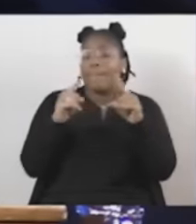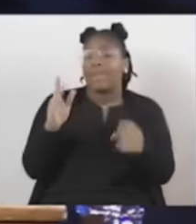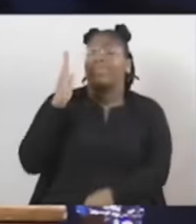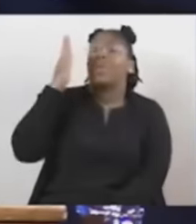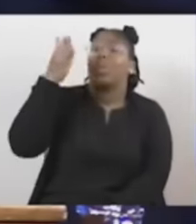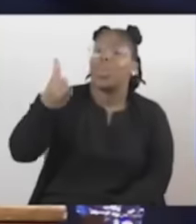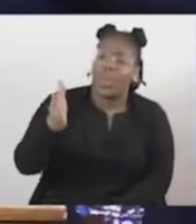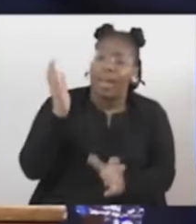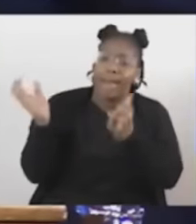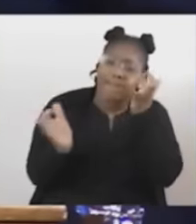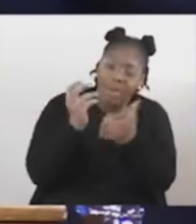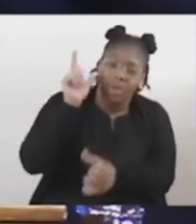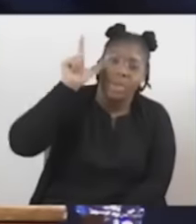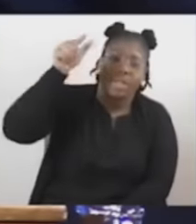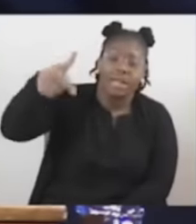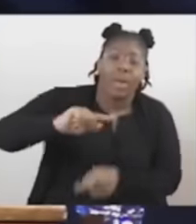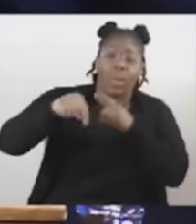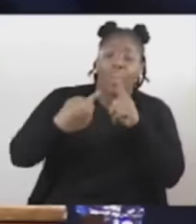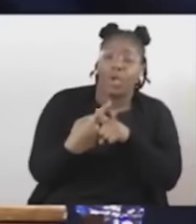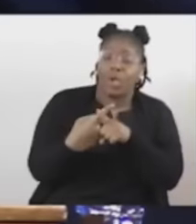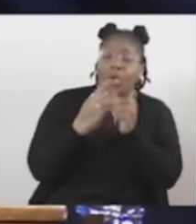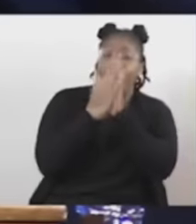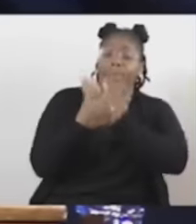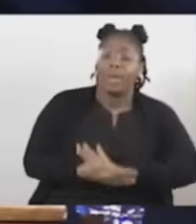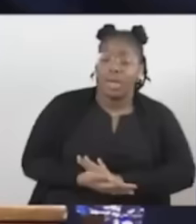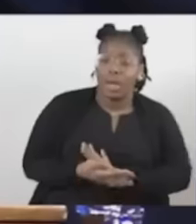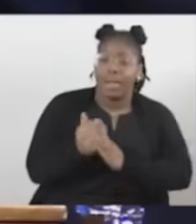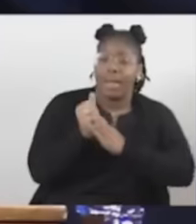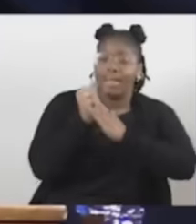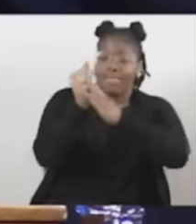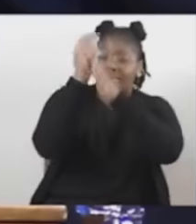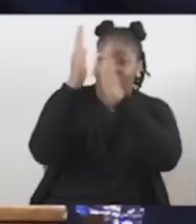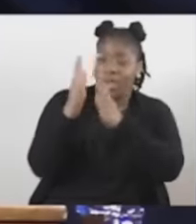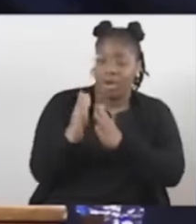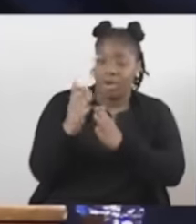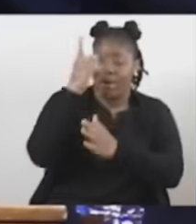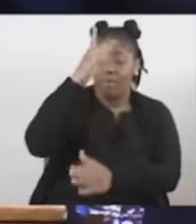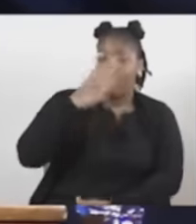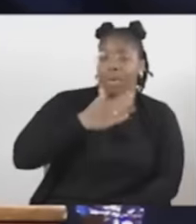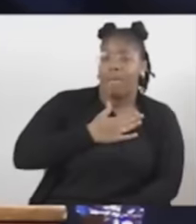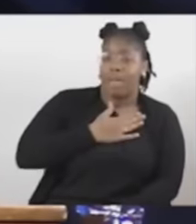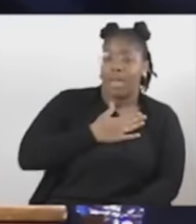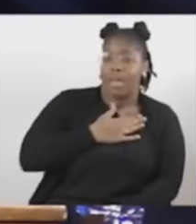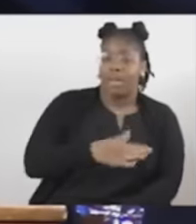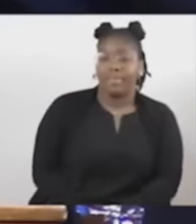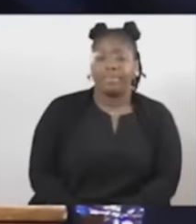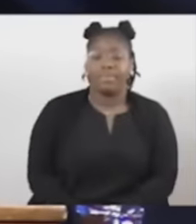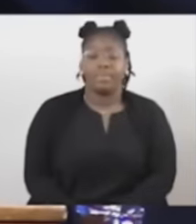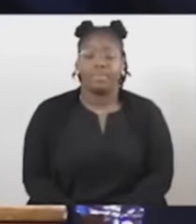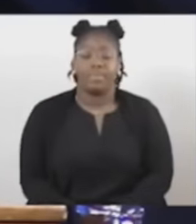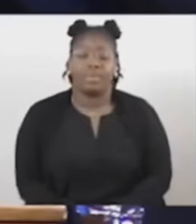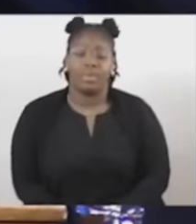you when you become the adversary to the Jewish establishment that's going to plot